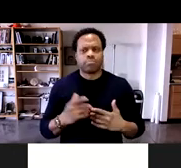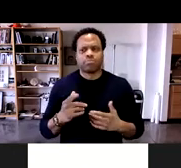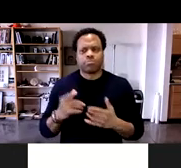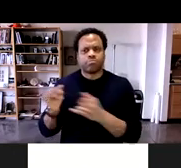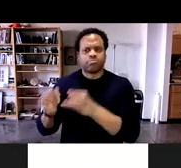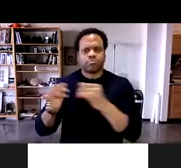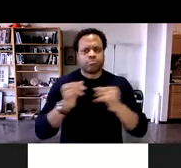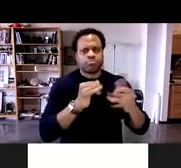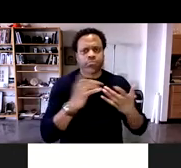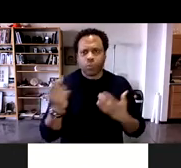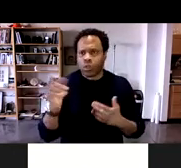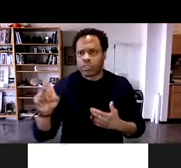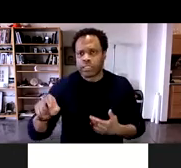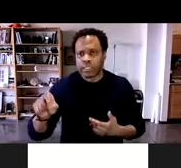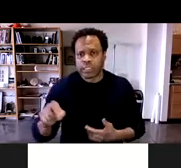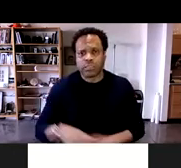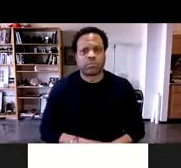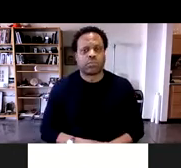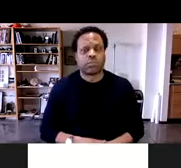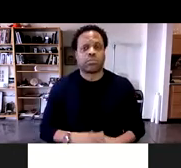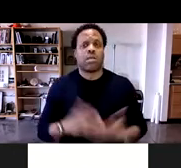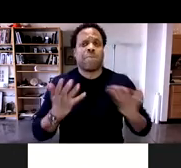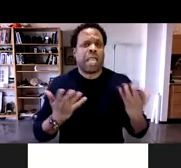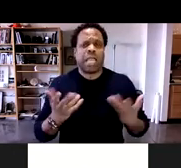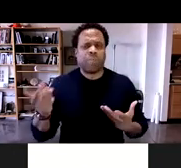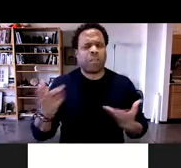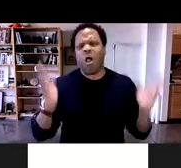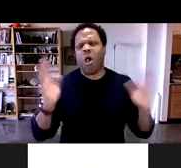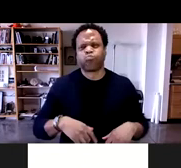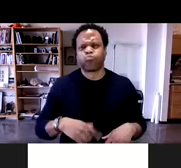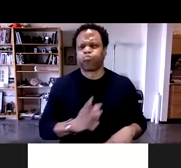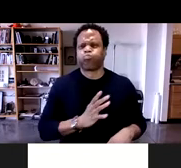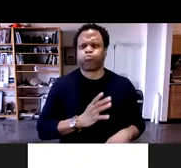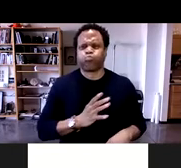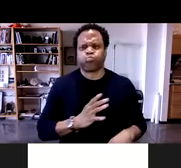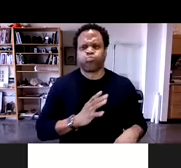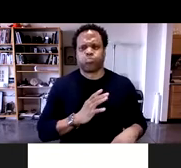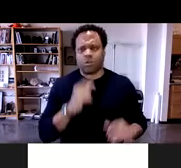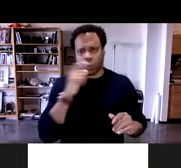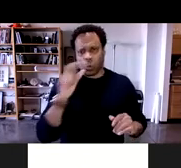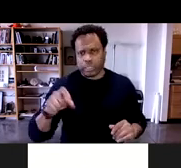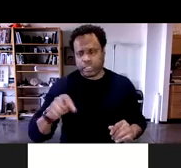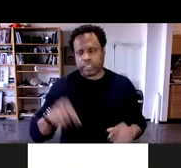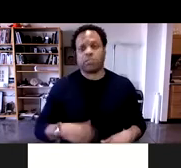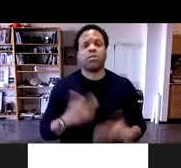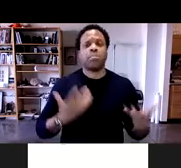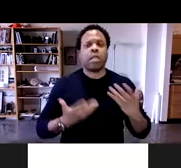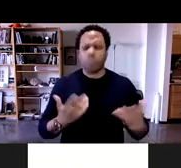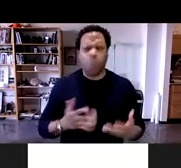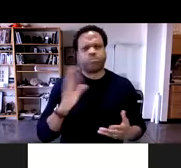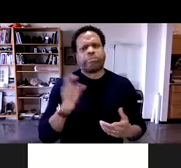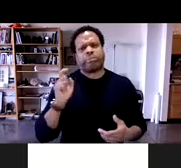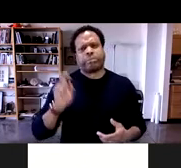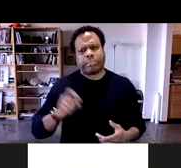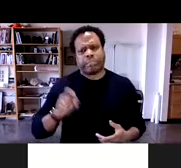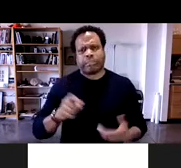just assume that we're all the exact same and we all use the same accommodations, because we don't. Then they might just say, oh, it's fine, you